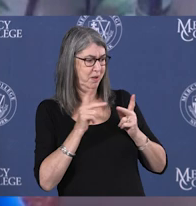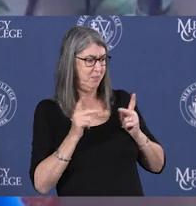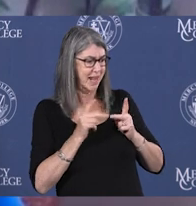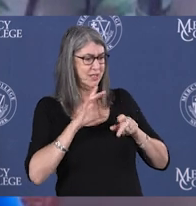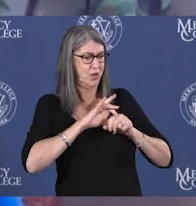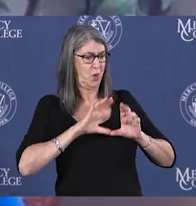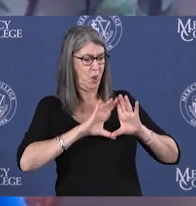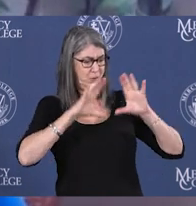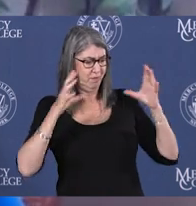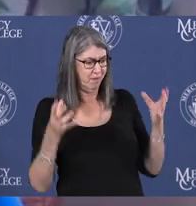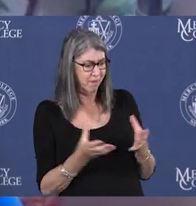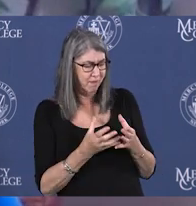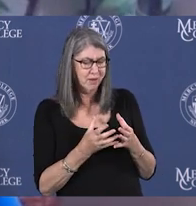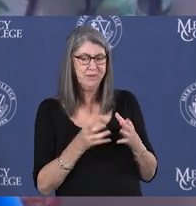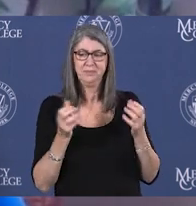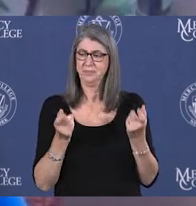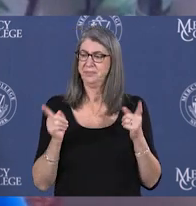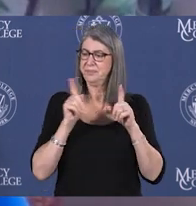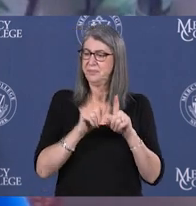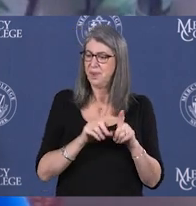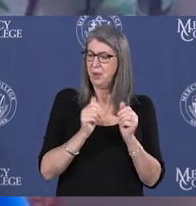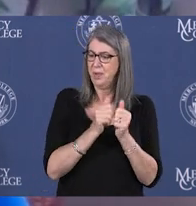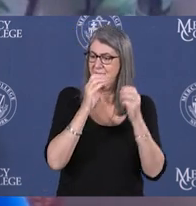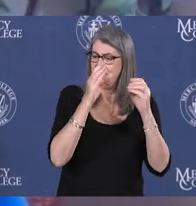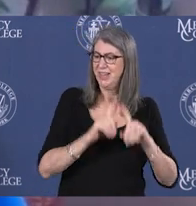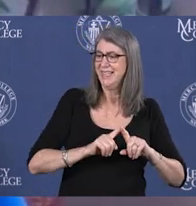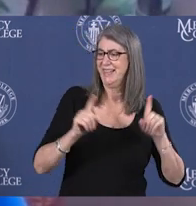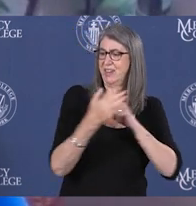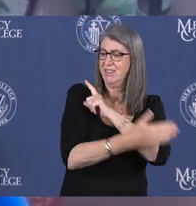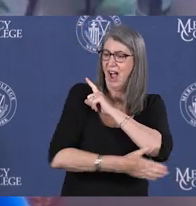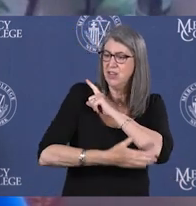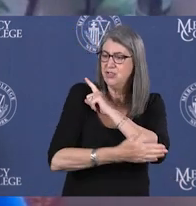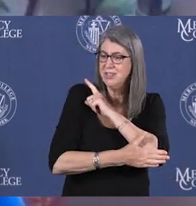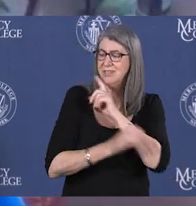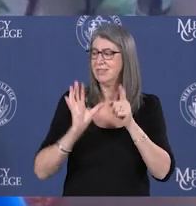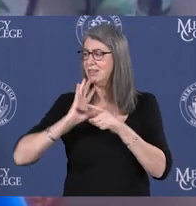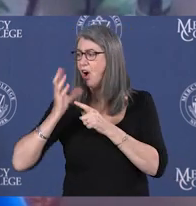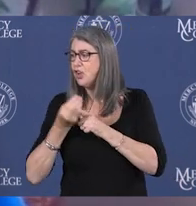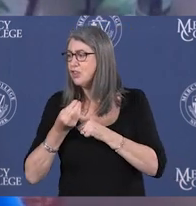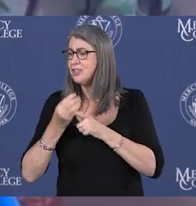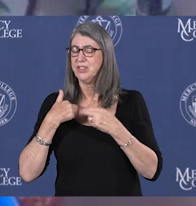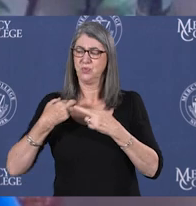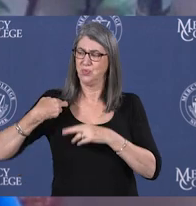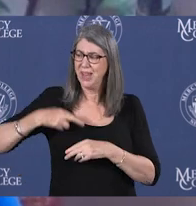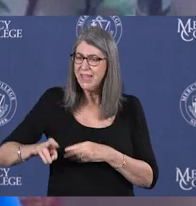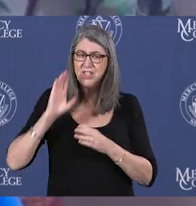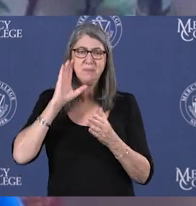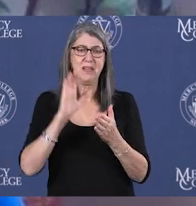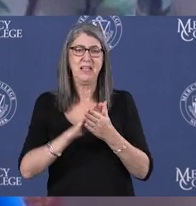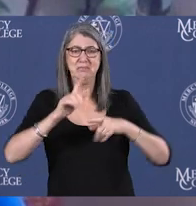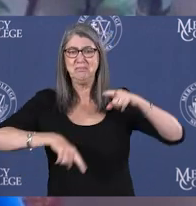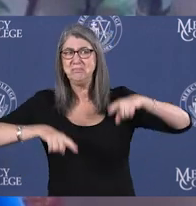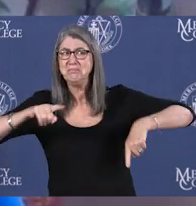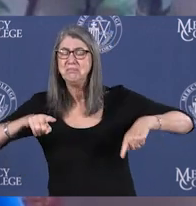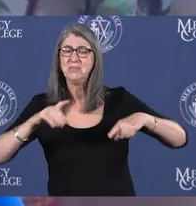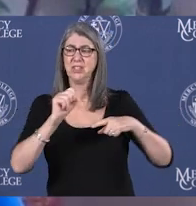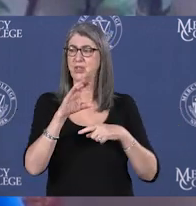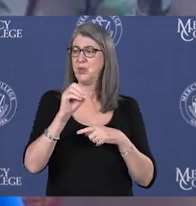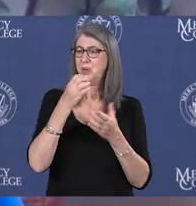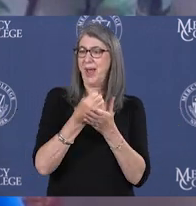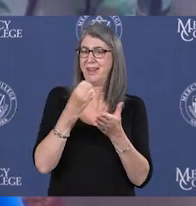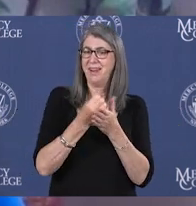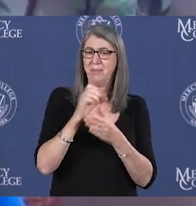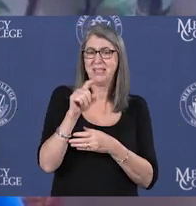global society alongside educators from different countries, cultures, religious beliefs,